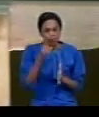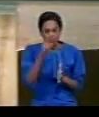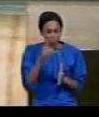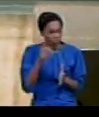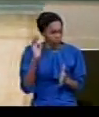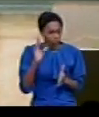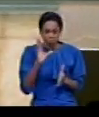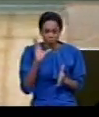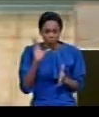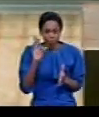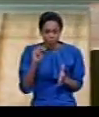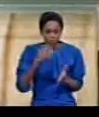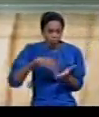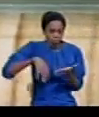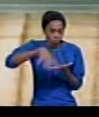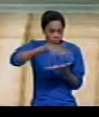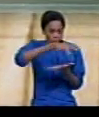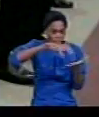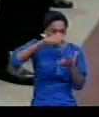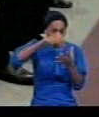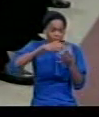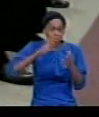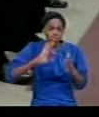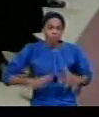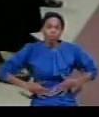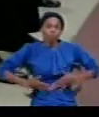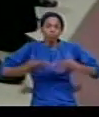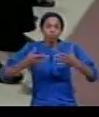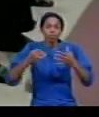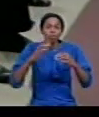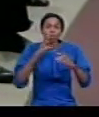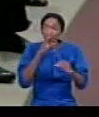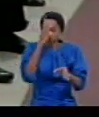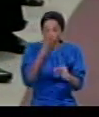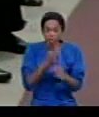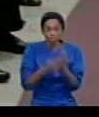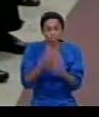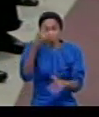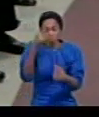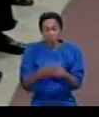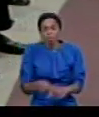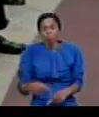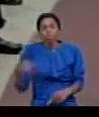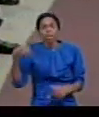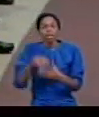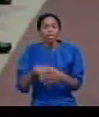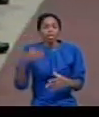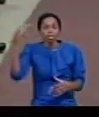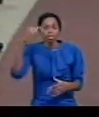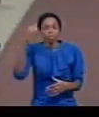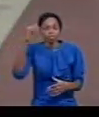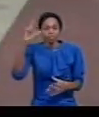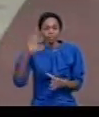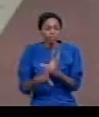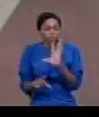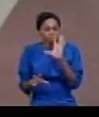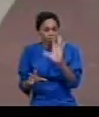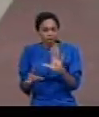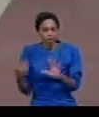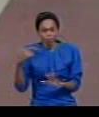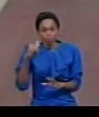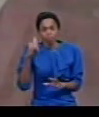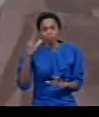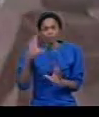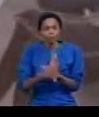confusion in your profession of faith in Jesus' name. Look at Galatians chapter 5. We're reading from